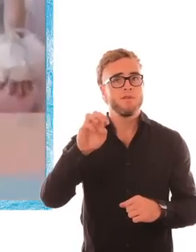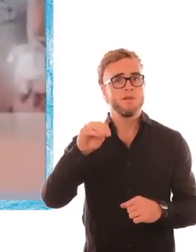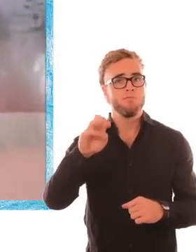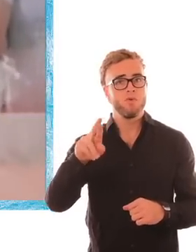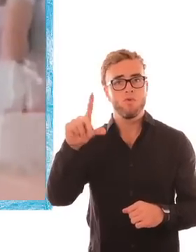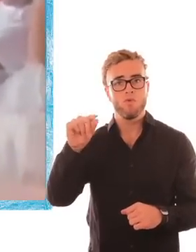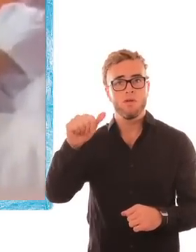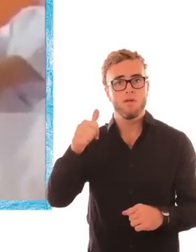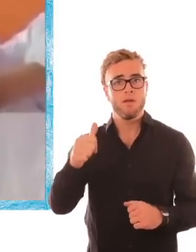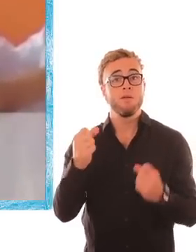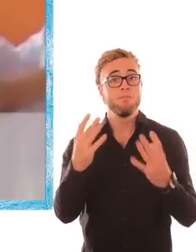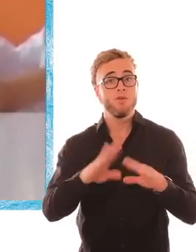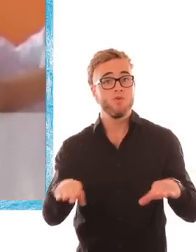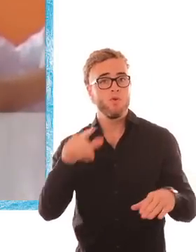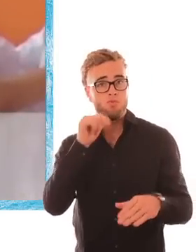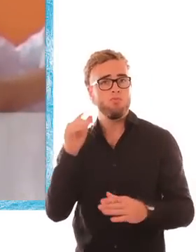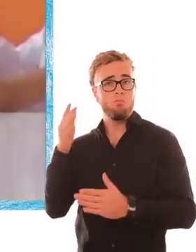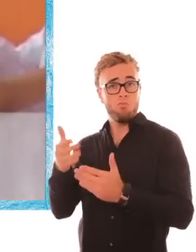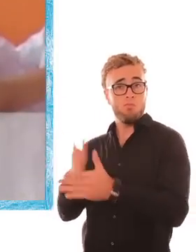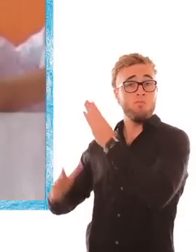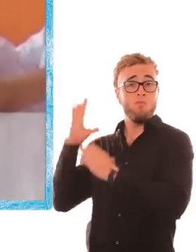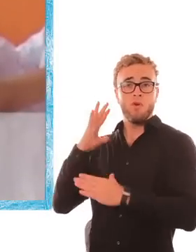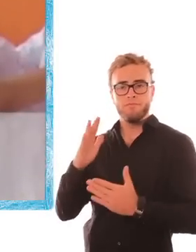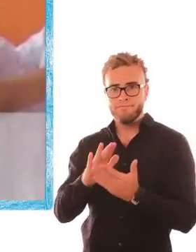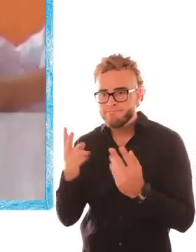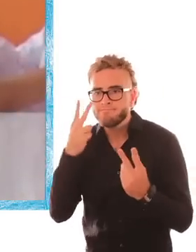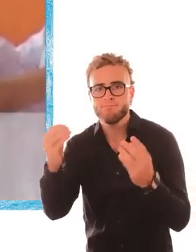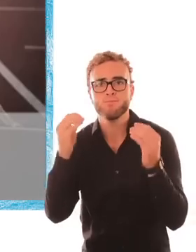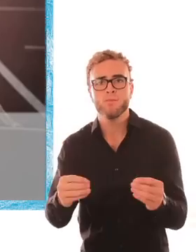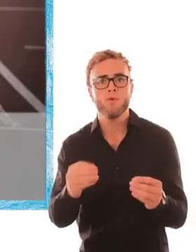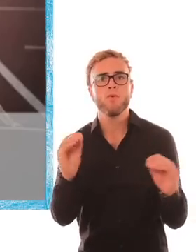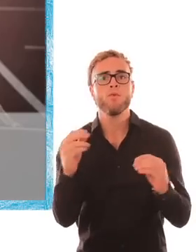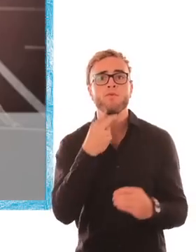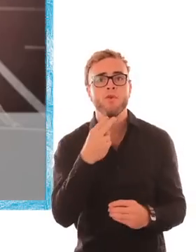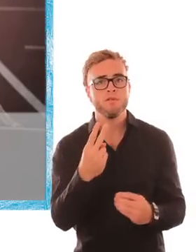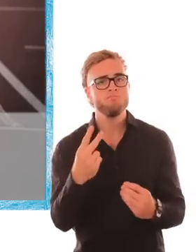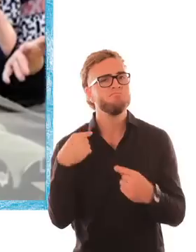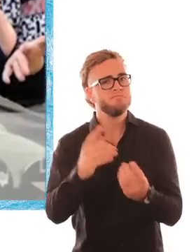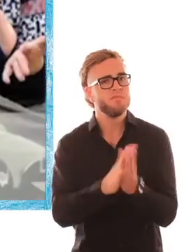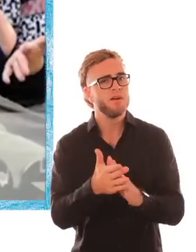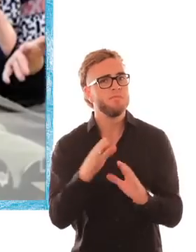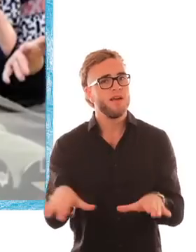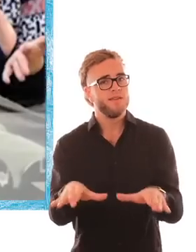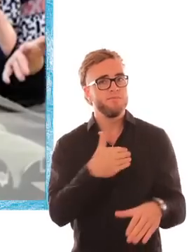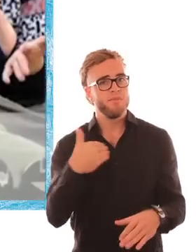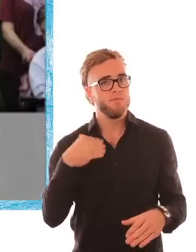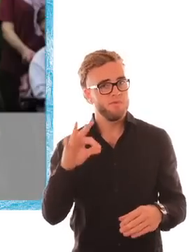who had previously been invisible have become active members of society as youth advocates for inclusion,